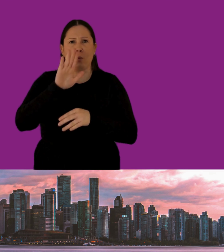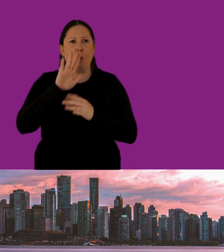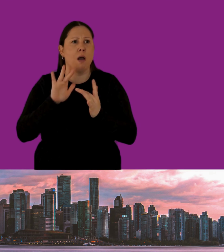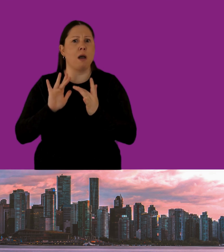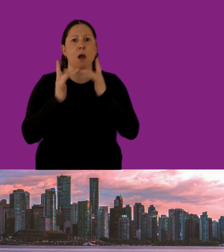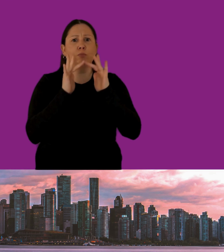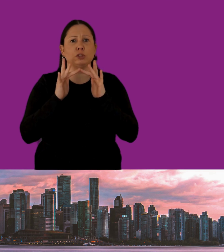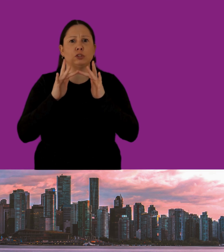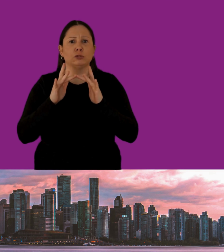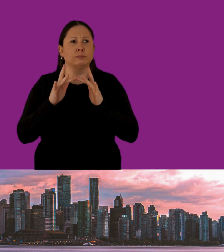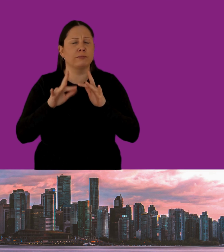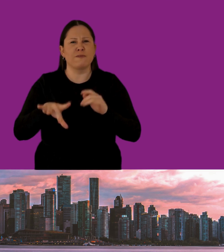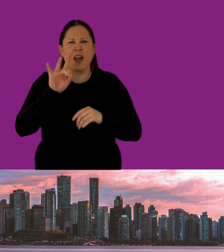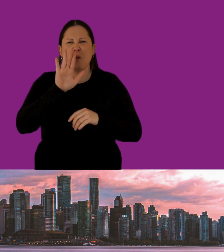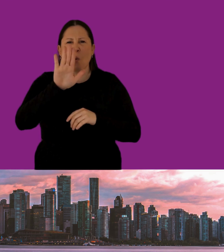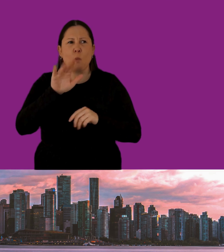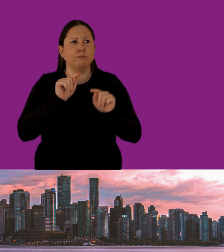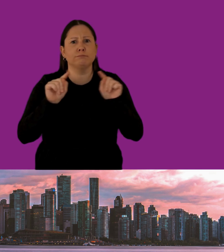days.